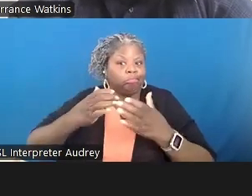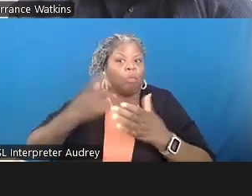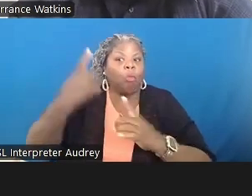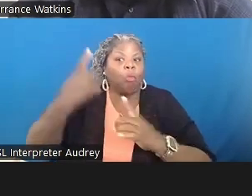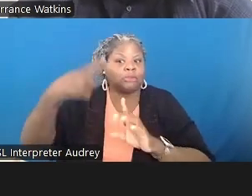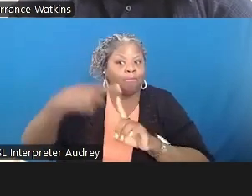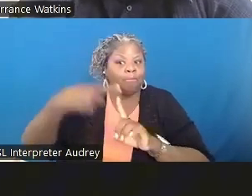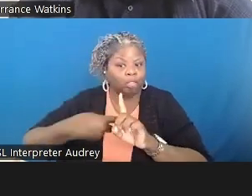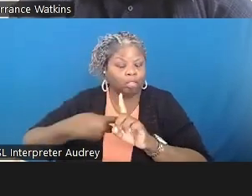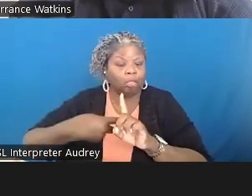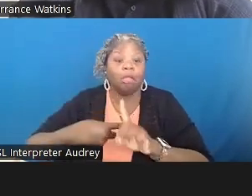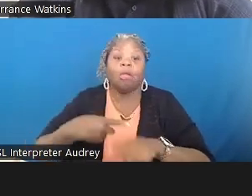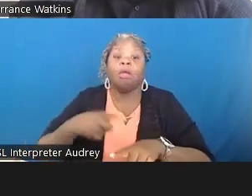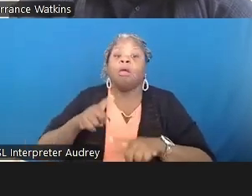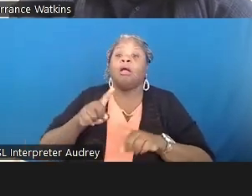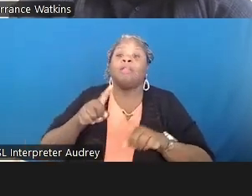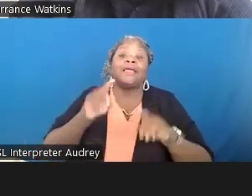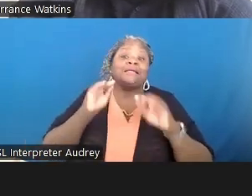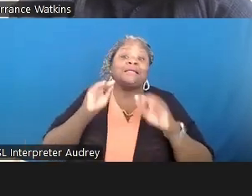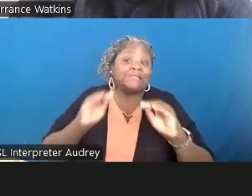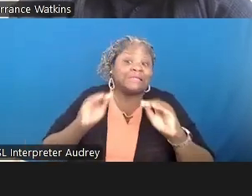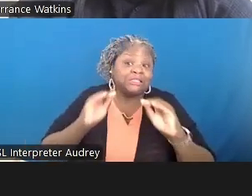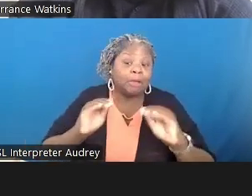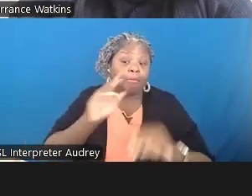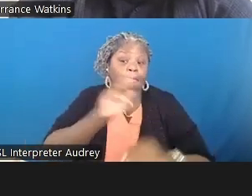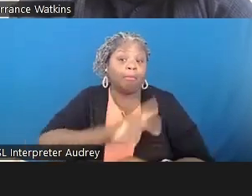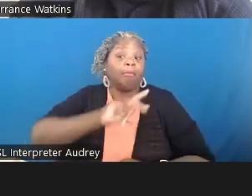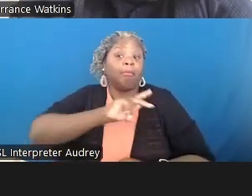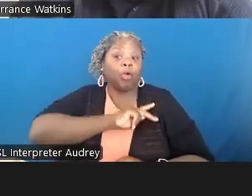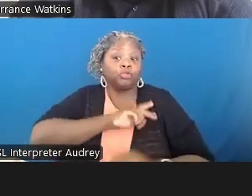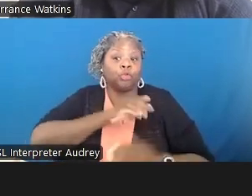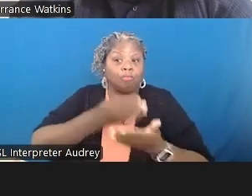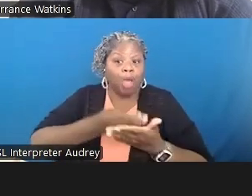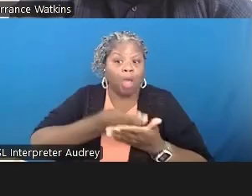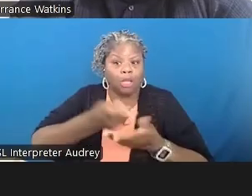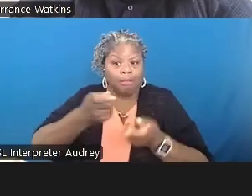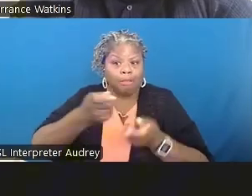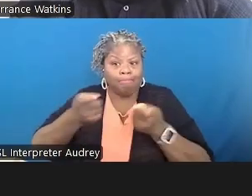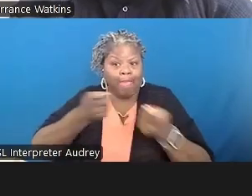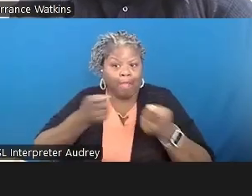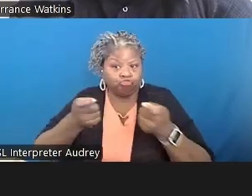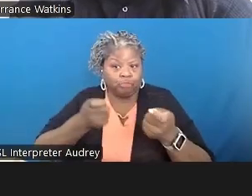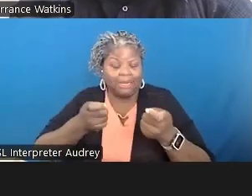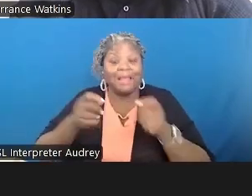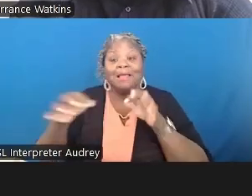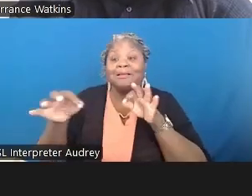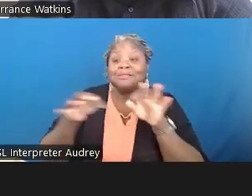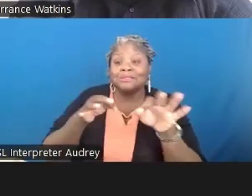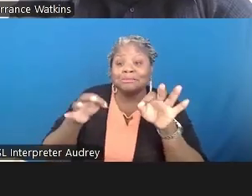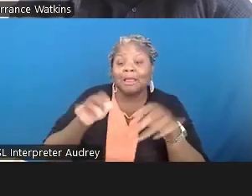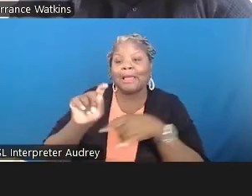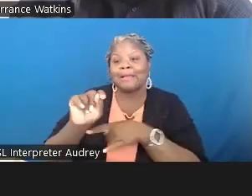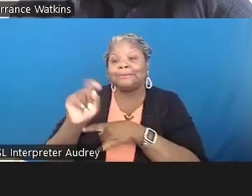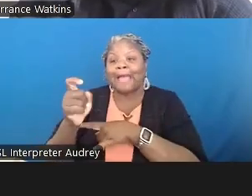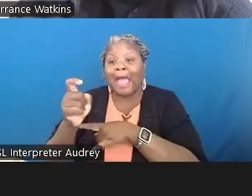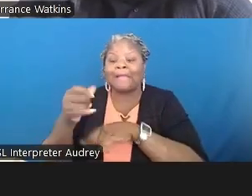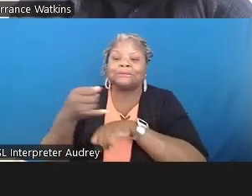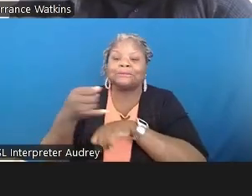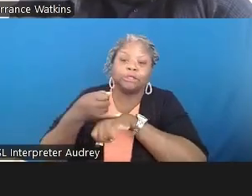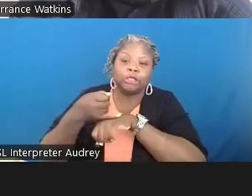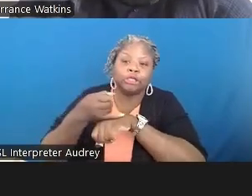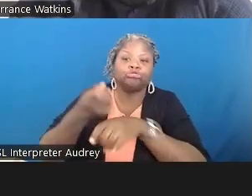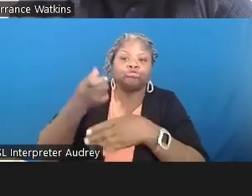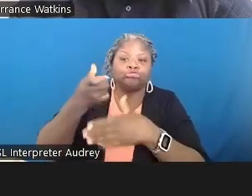teach the participants the basics of personal financial management, as well as explain taxes, interest rates, and